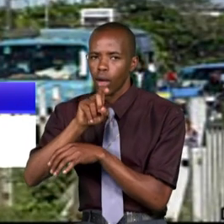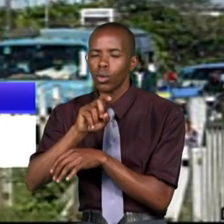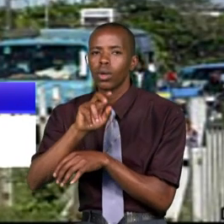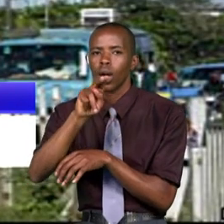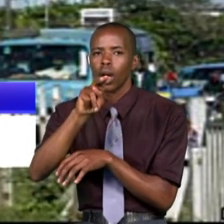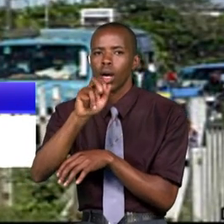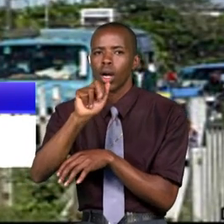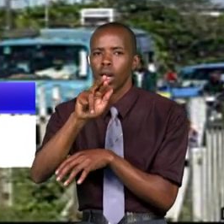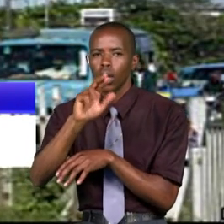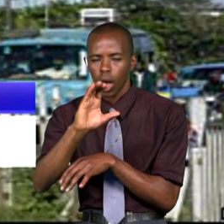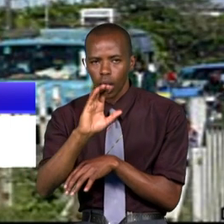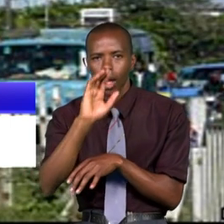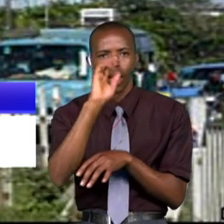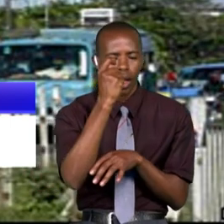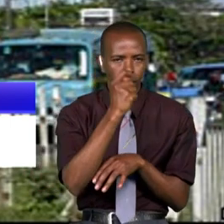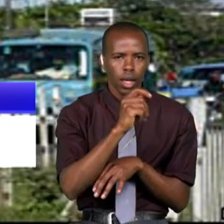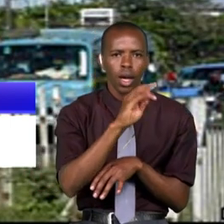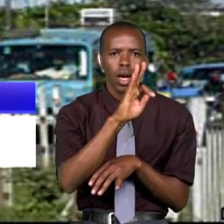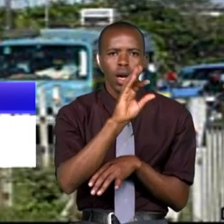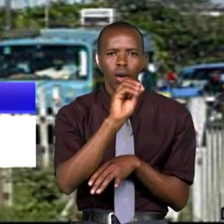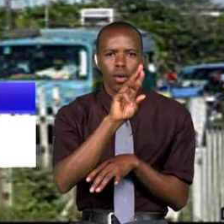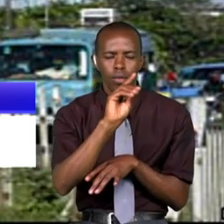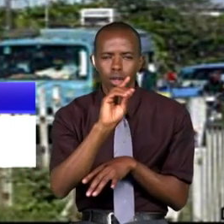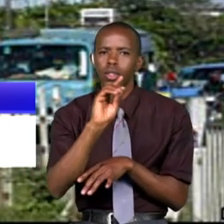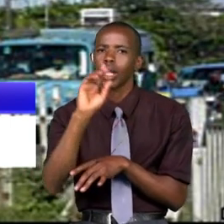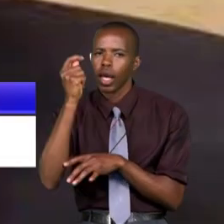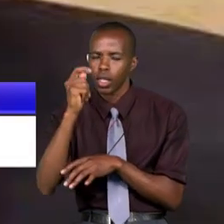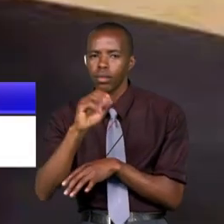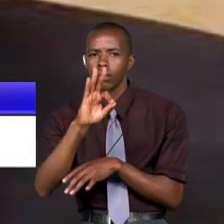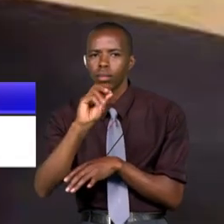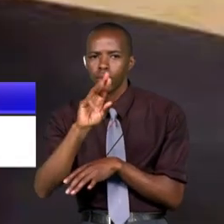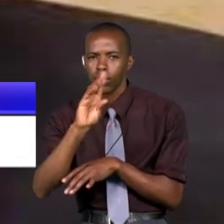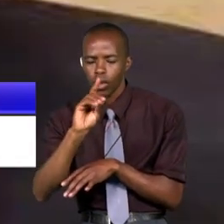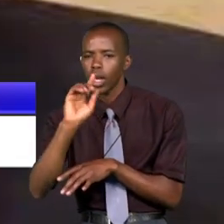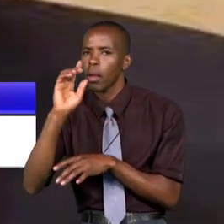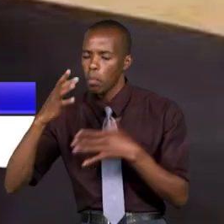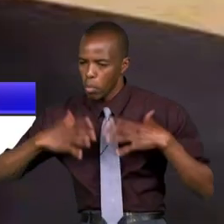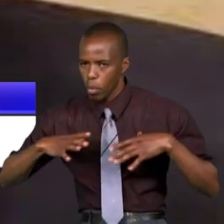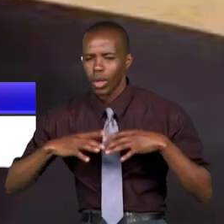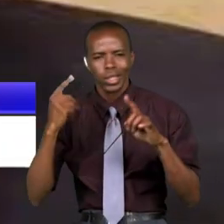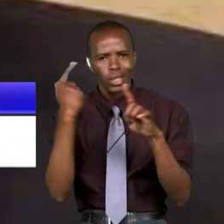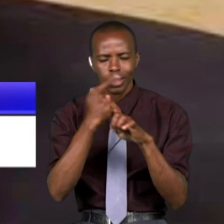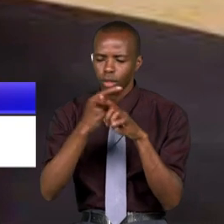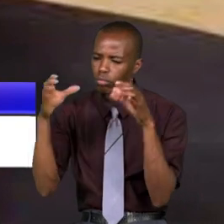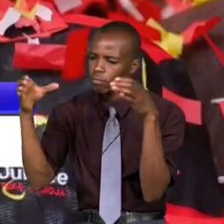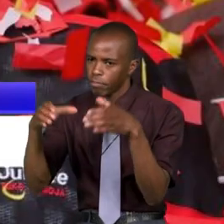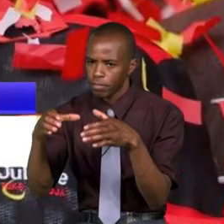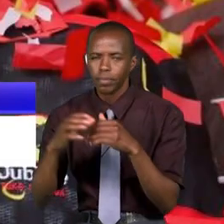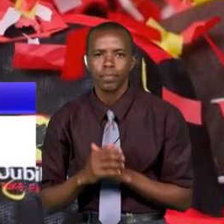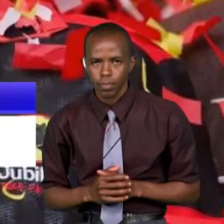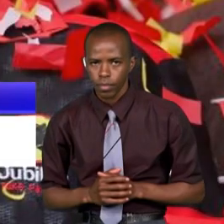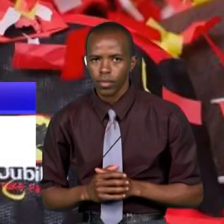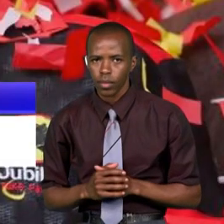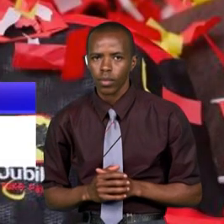Kenya, Ford Kenya, Ford People, Democratic Party, Shirikisho, National Alliance Party of Kenya, among others.